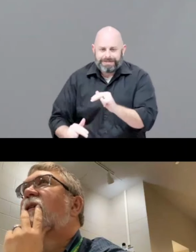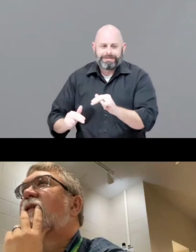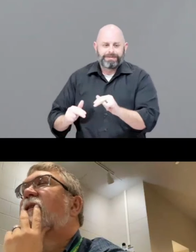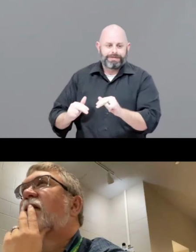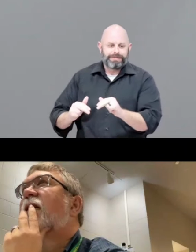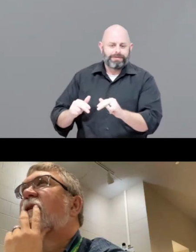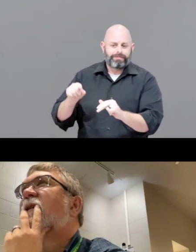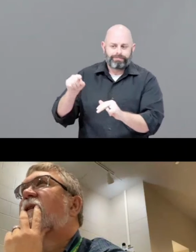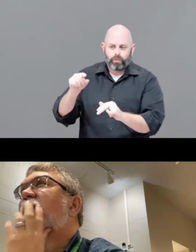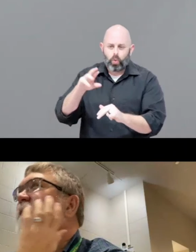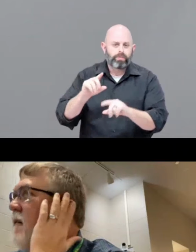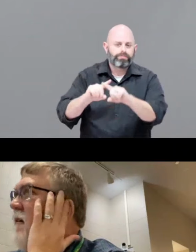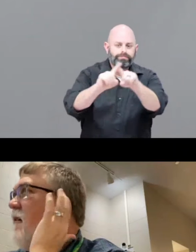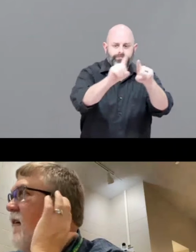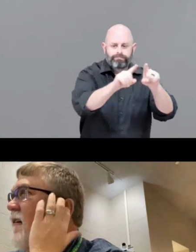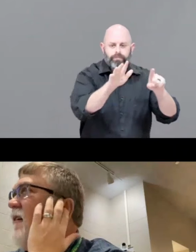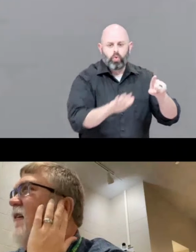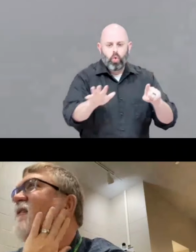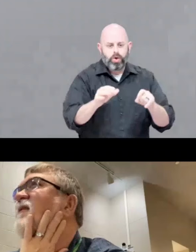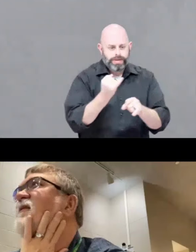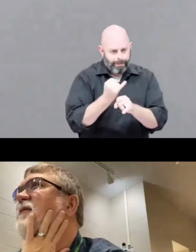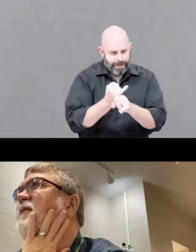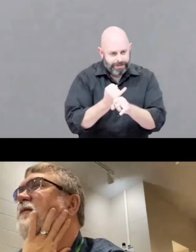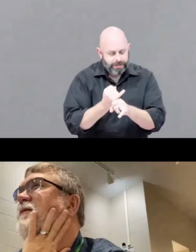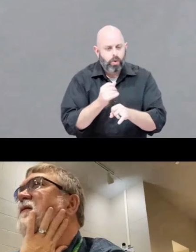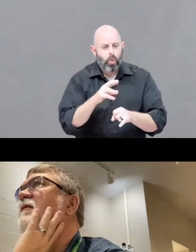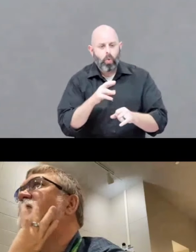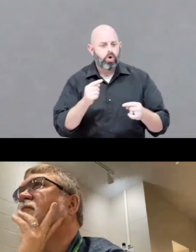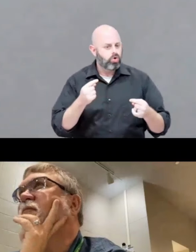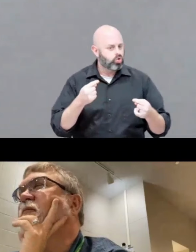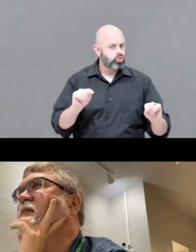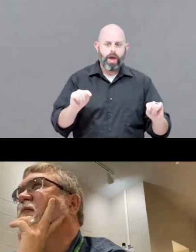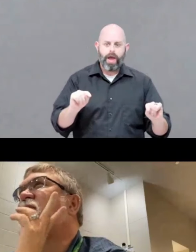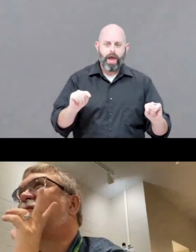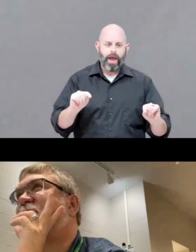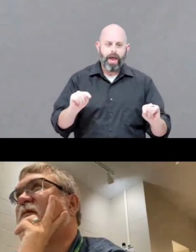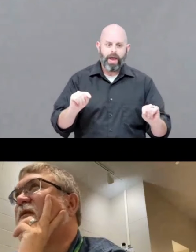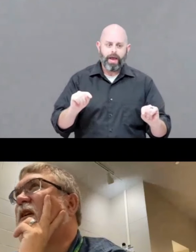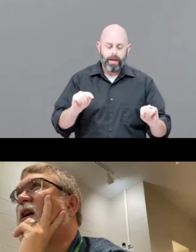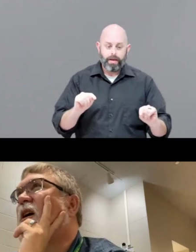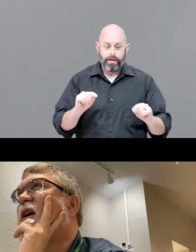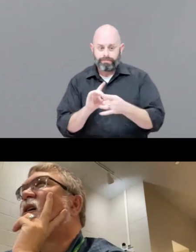building, a facility, or try to make it independent.